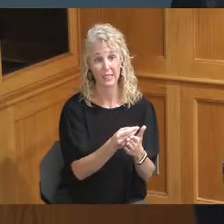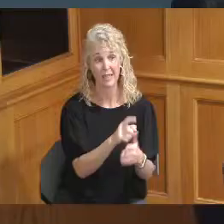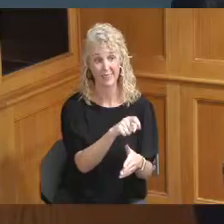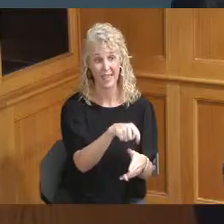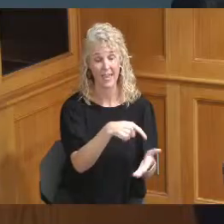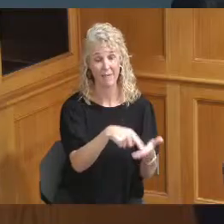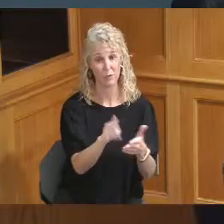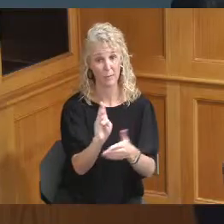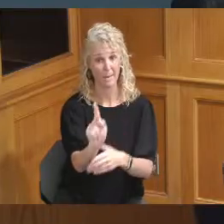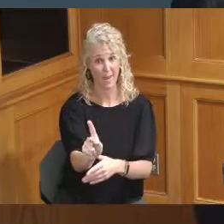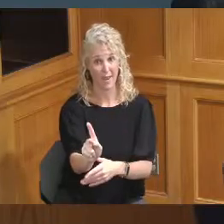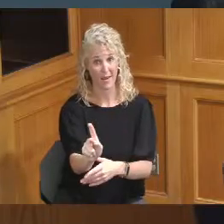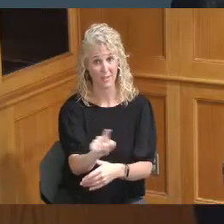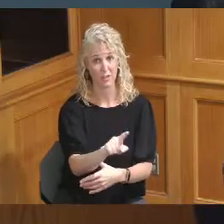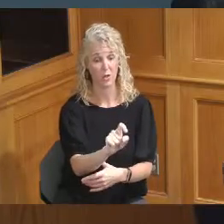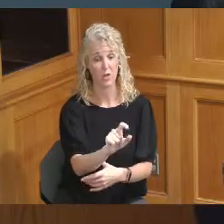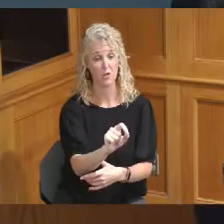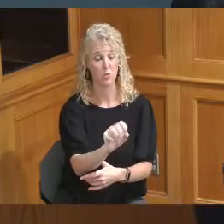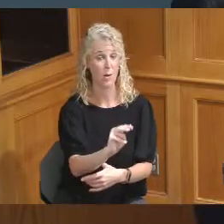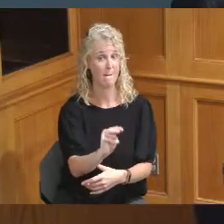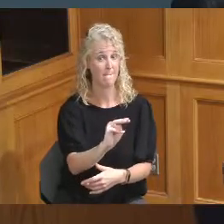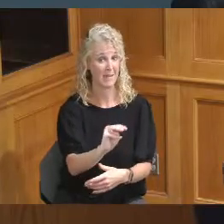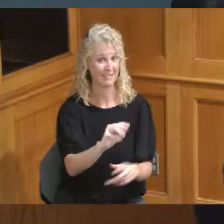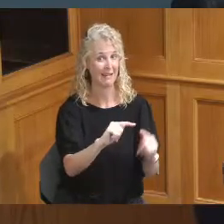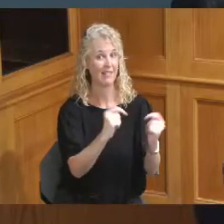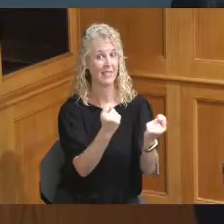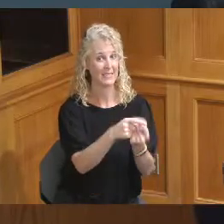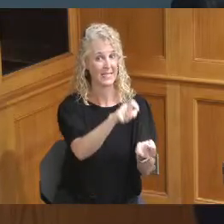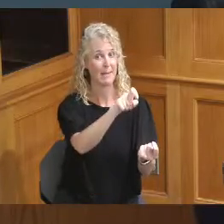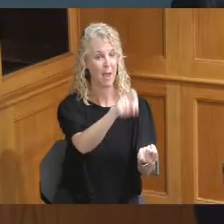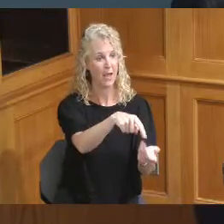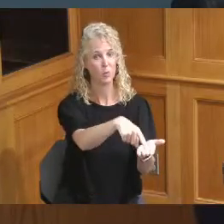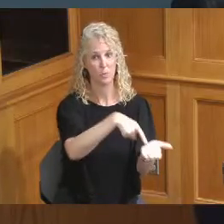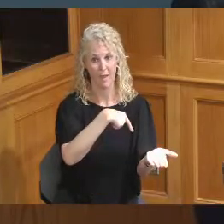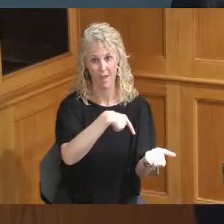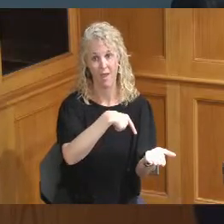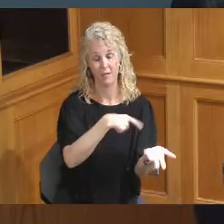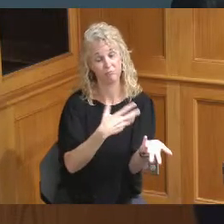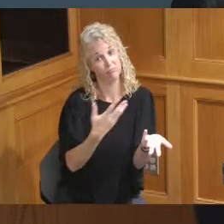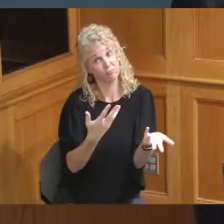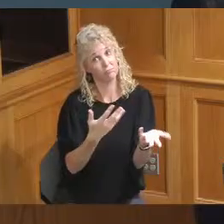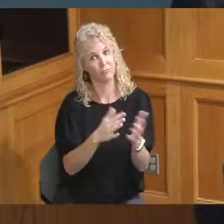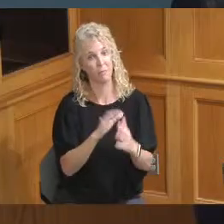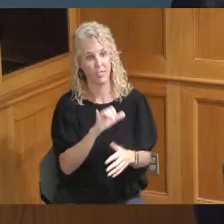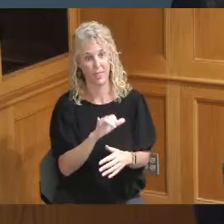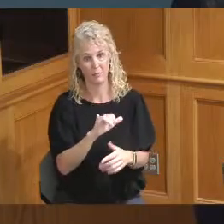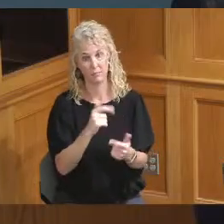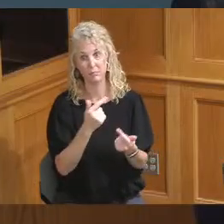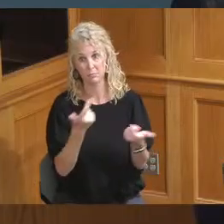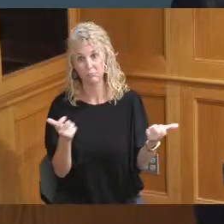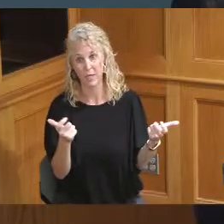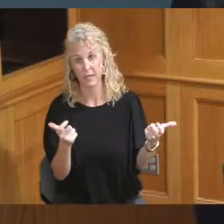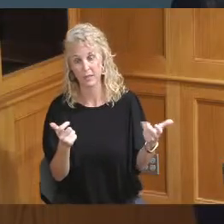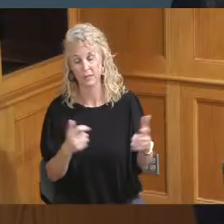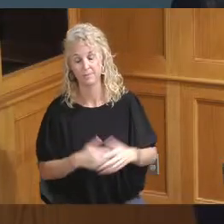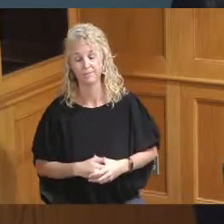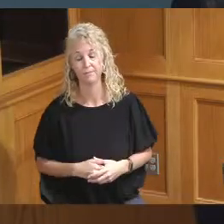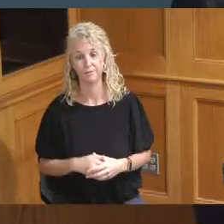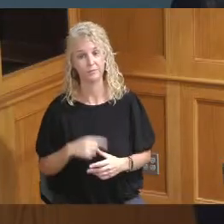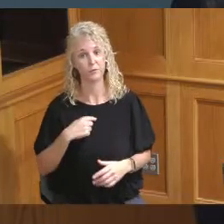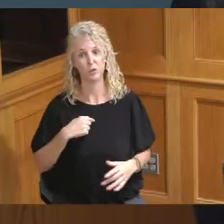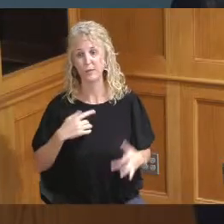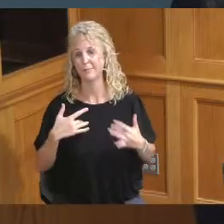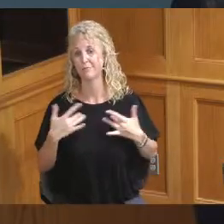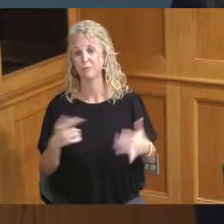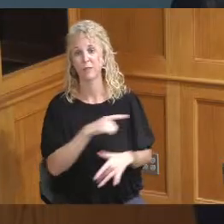So it's $120 million that the team is obligated to put forward by way of this agreement. And so I am delighted